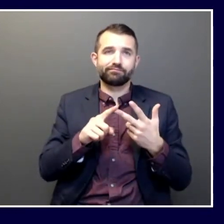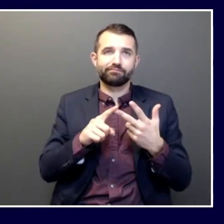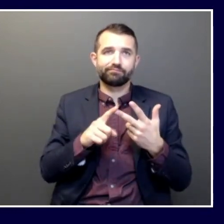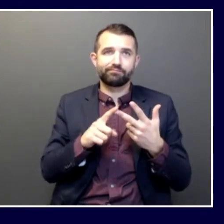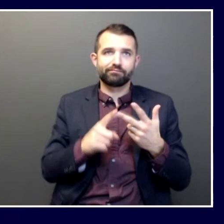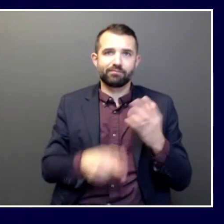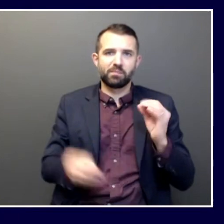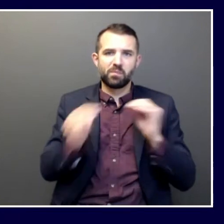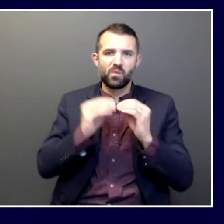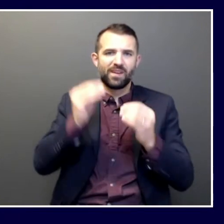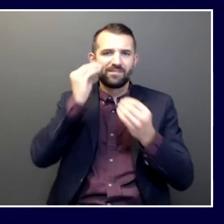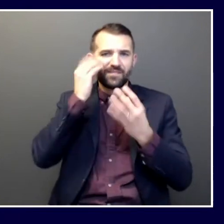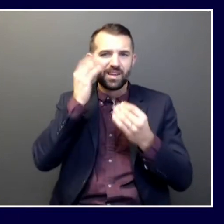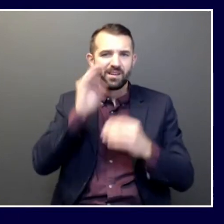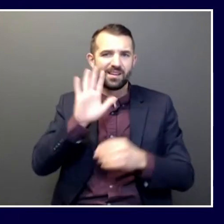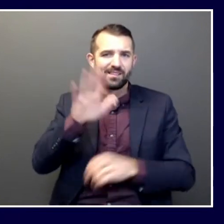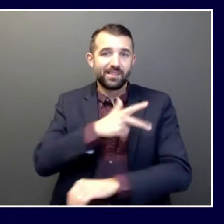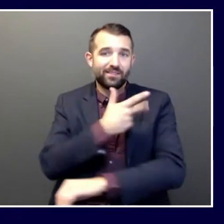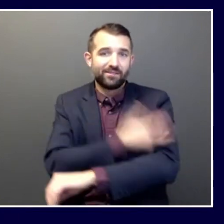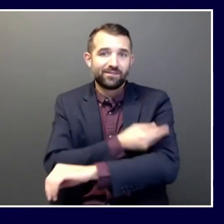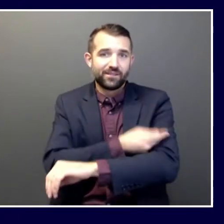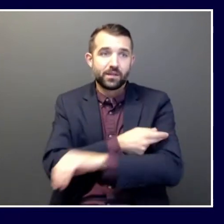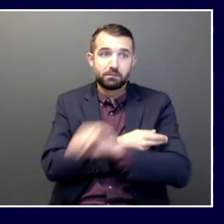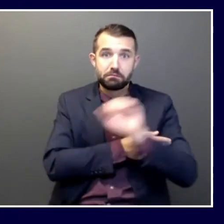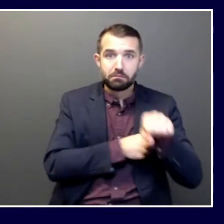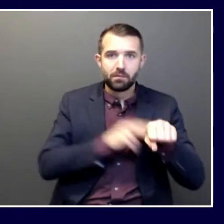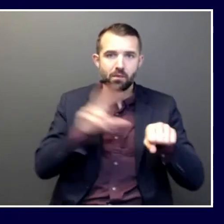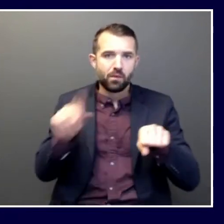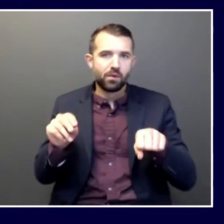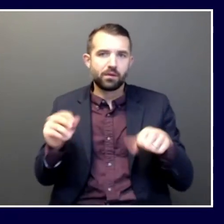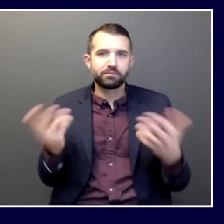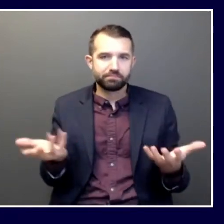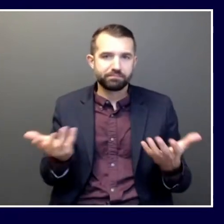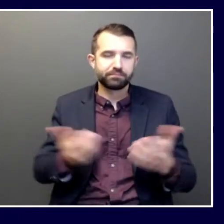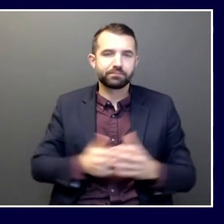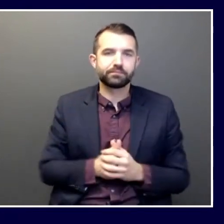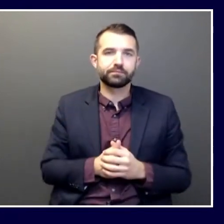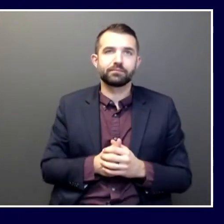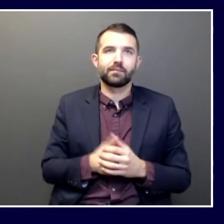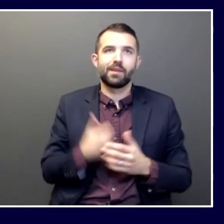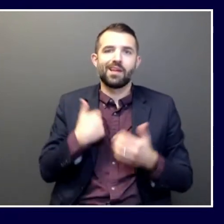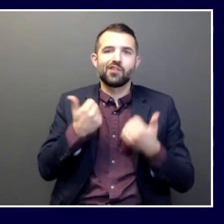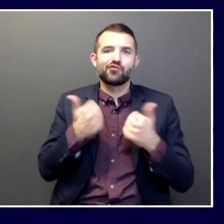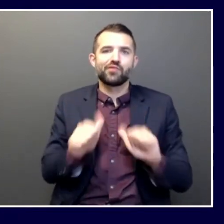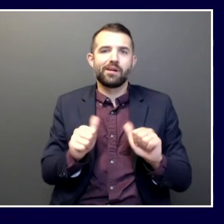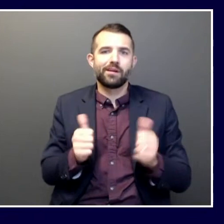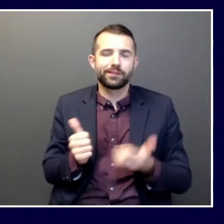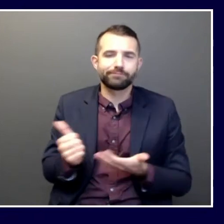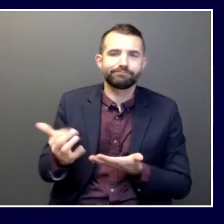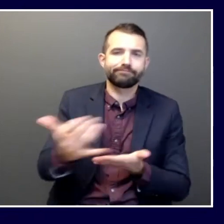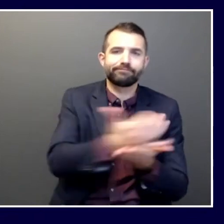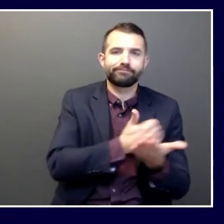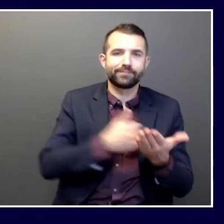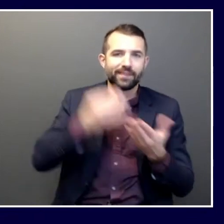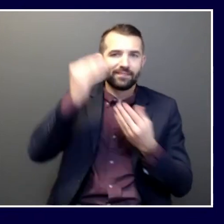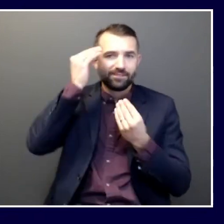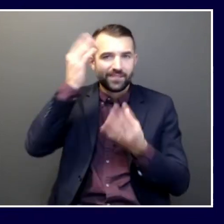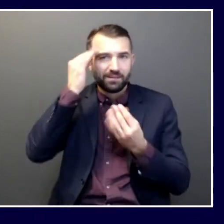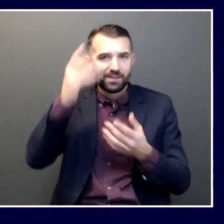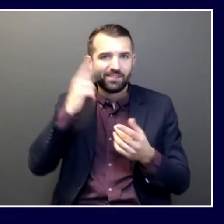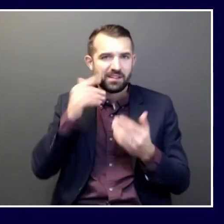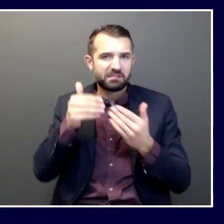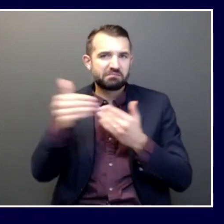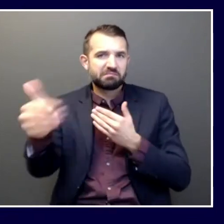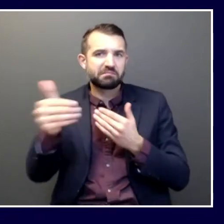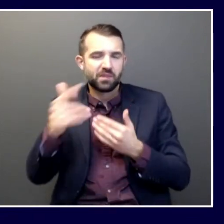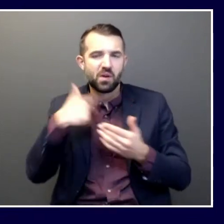on their vaccine status. So I'm hoping sometime very soon to be able to discuss that in much greater detail. Okay, so